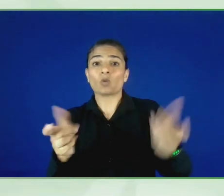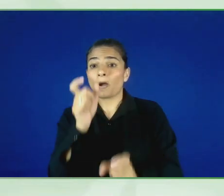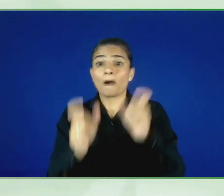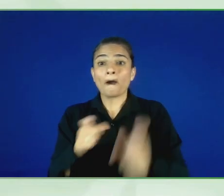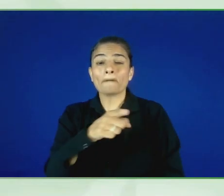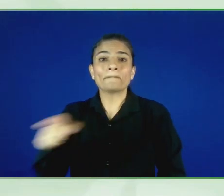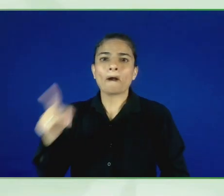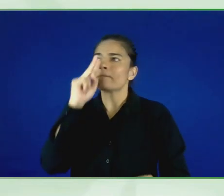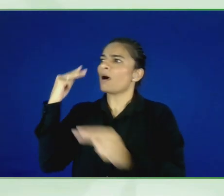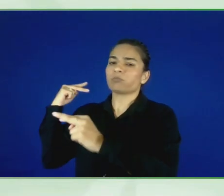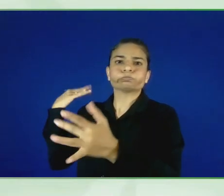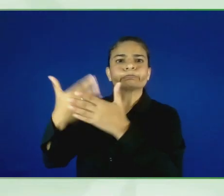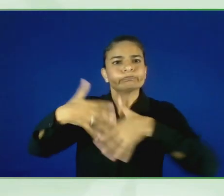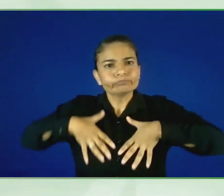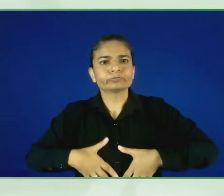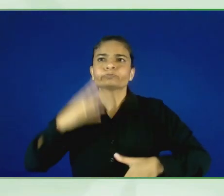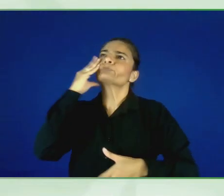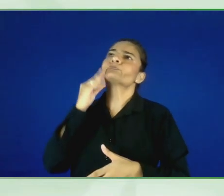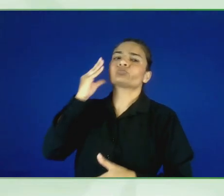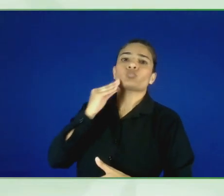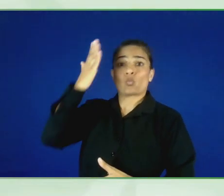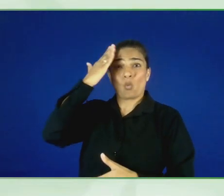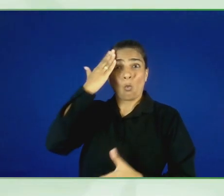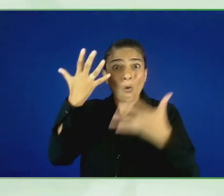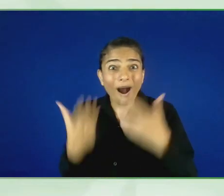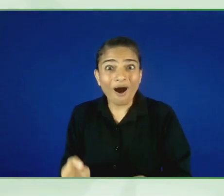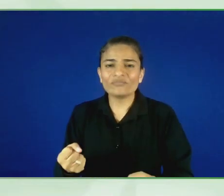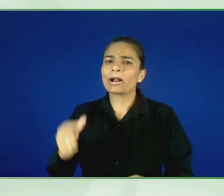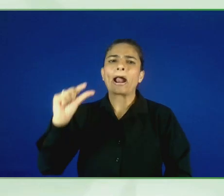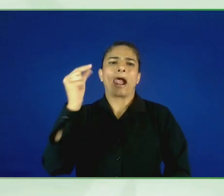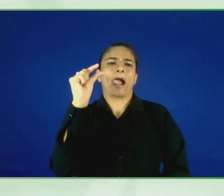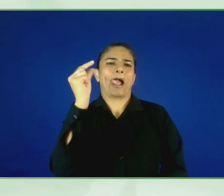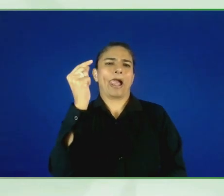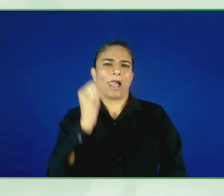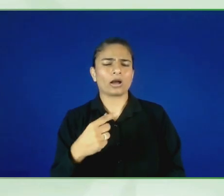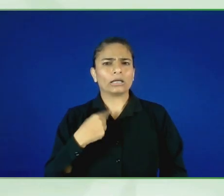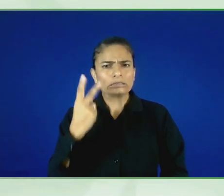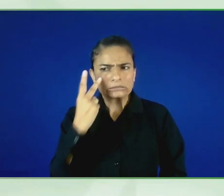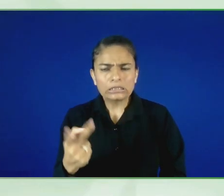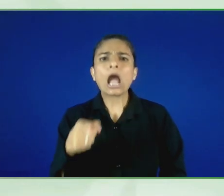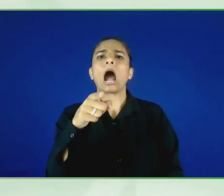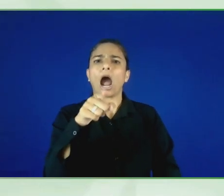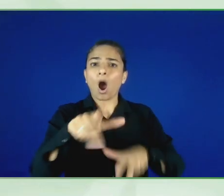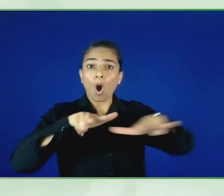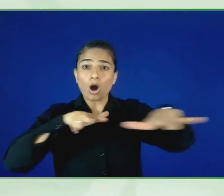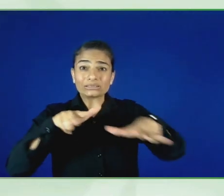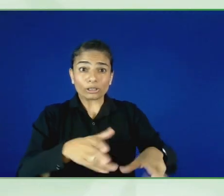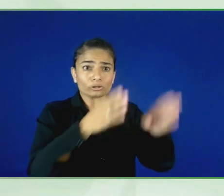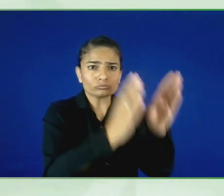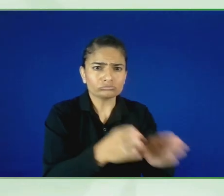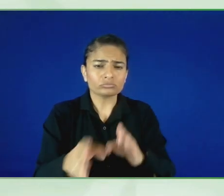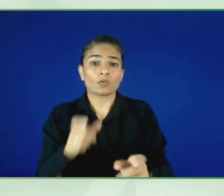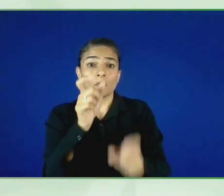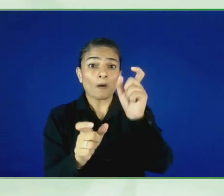with disabilities, there is not a lot of experience and not a lot of understanding, and as a consequence, the relevance